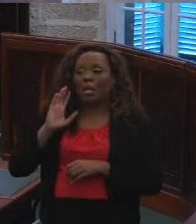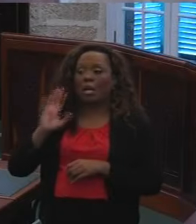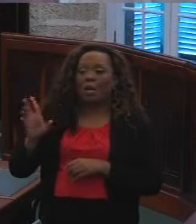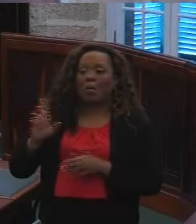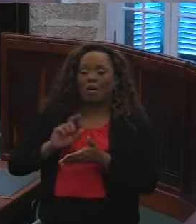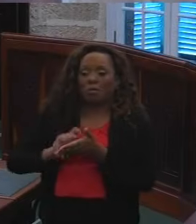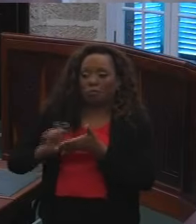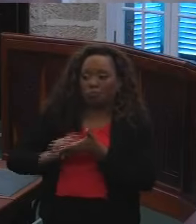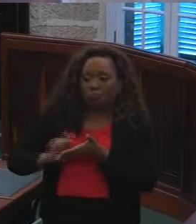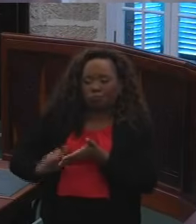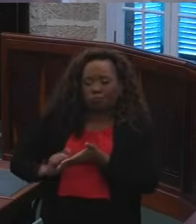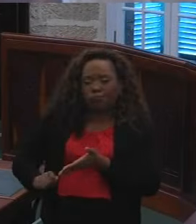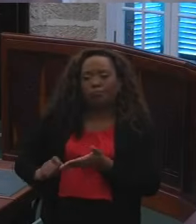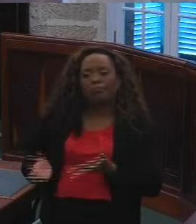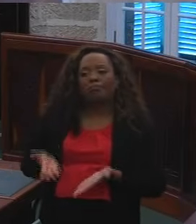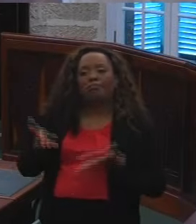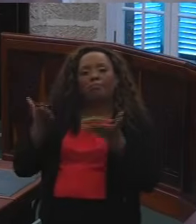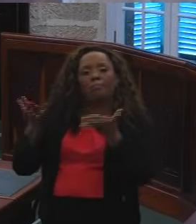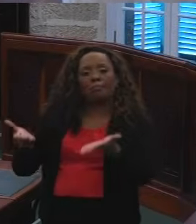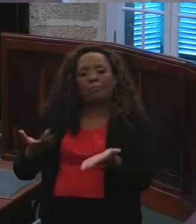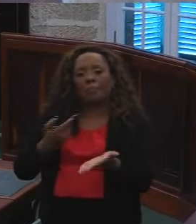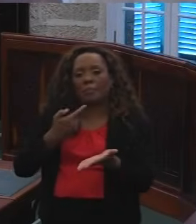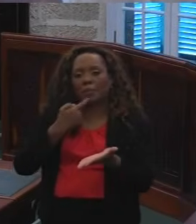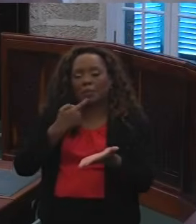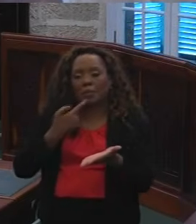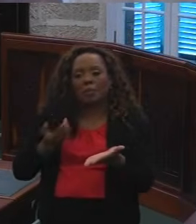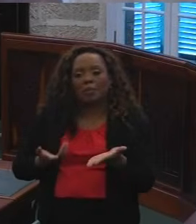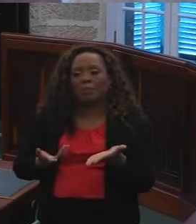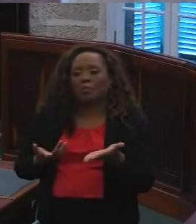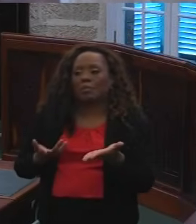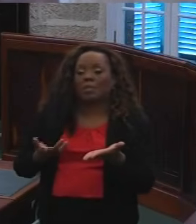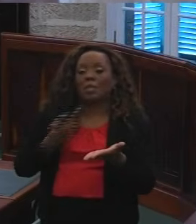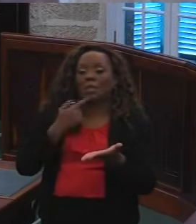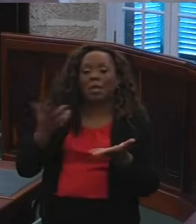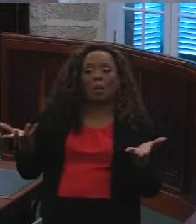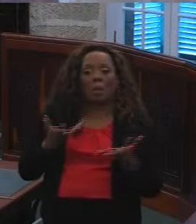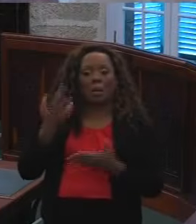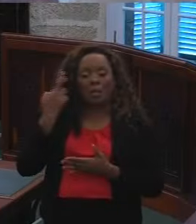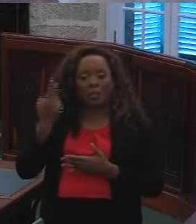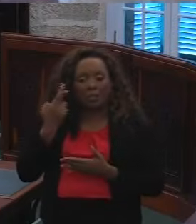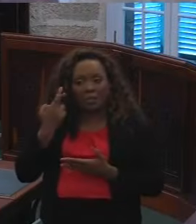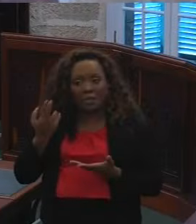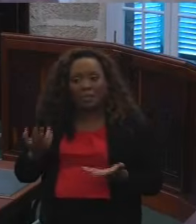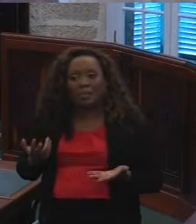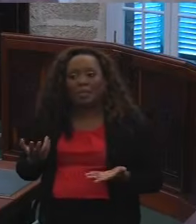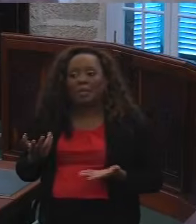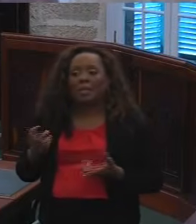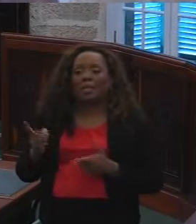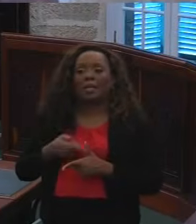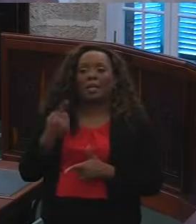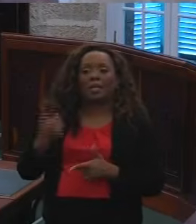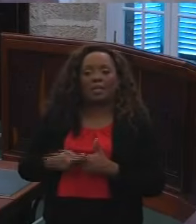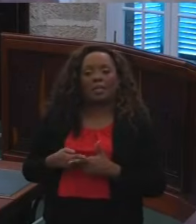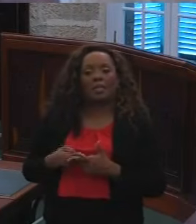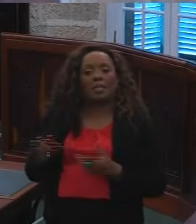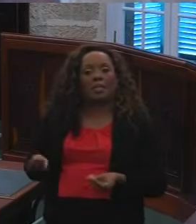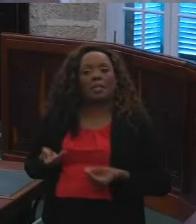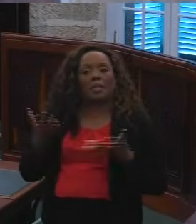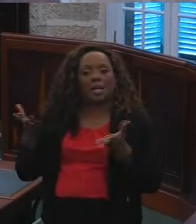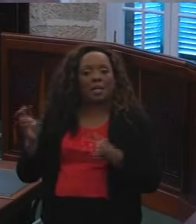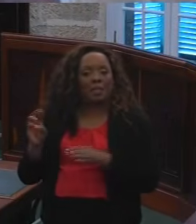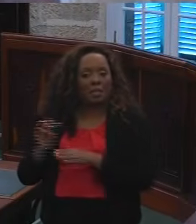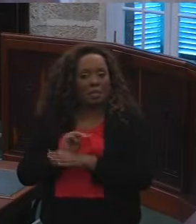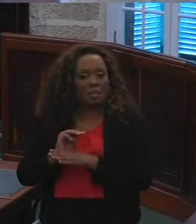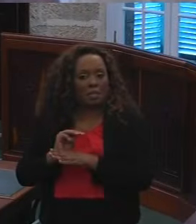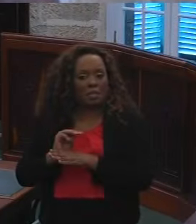facility and letting them know the reason for the decision, and forward that report to the manager so that he can